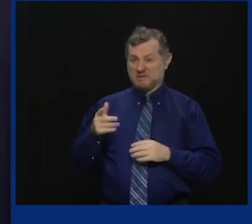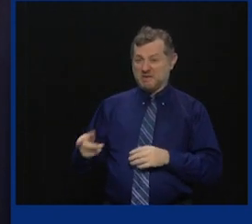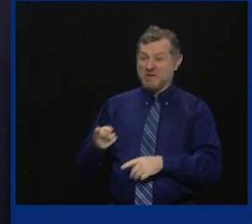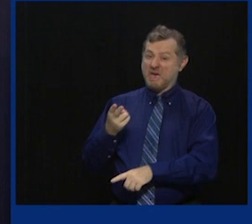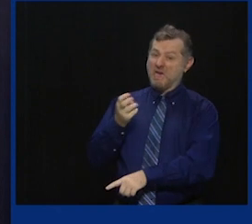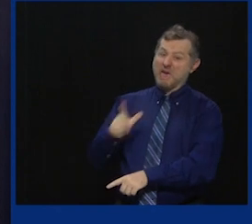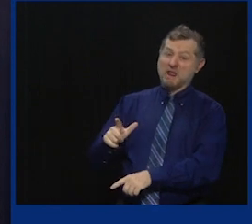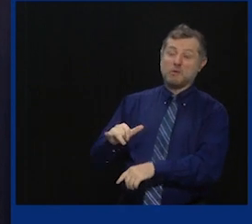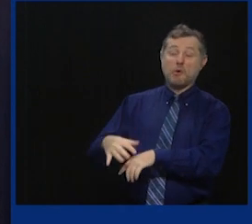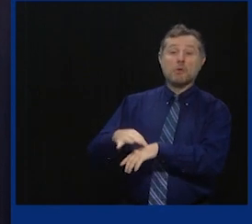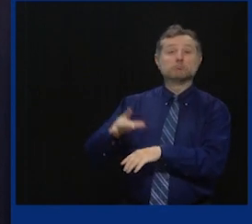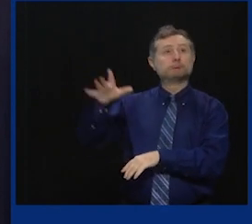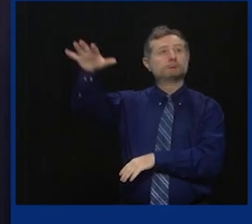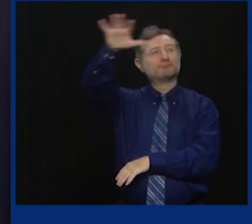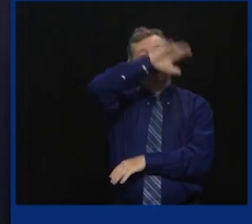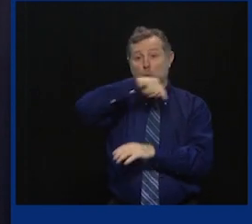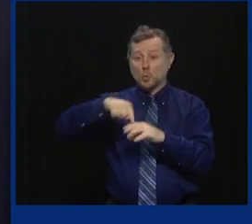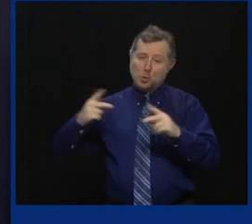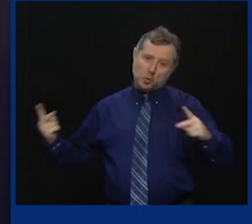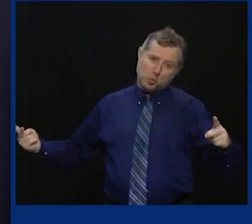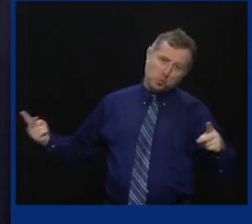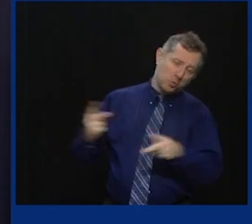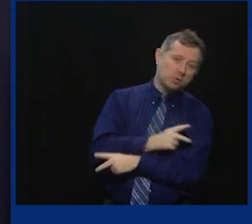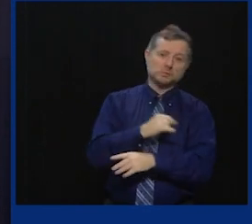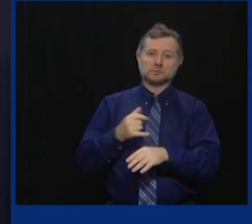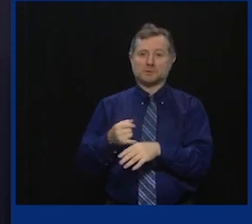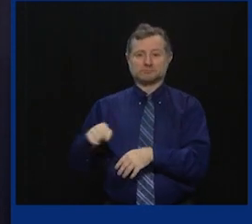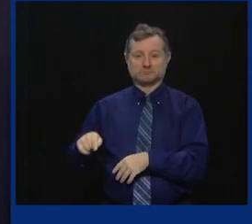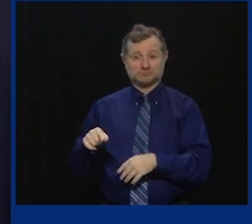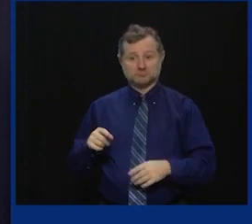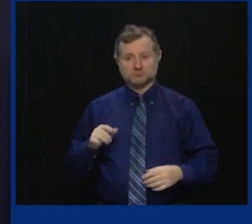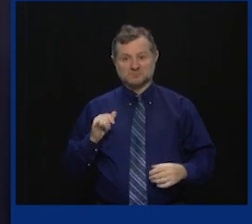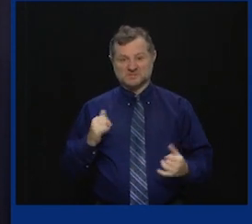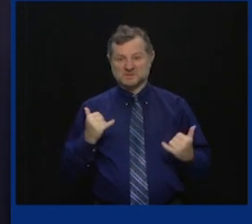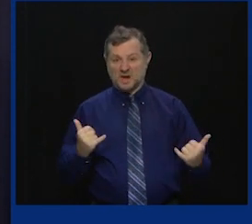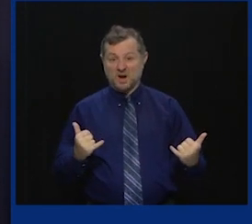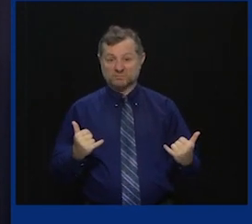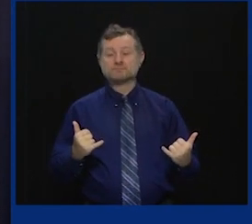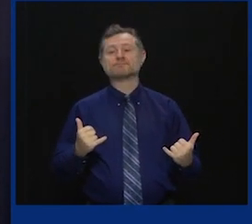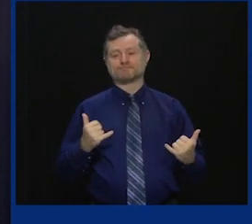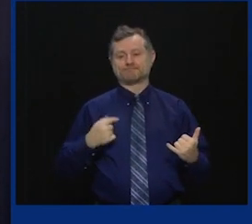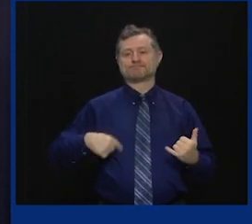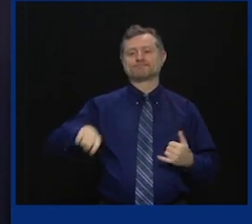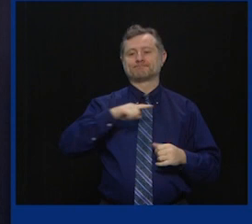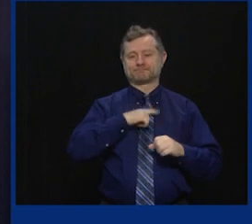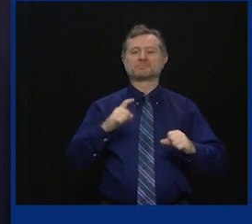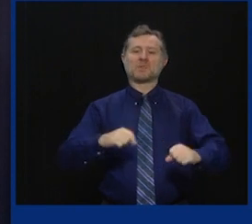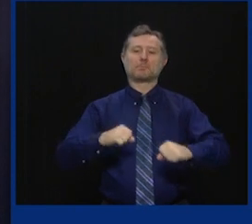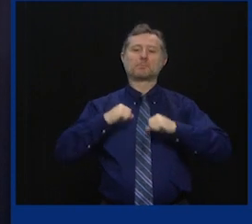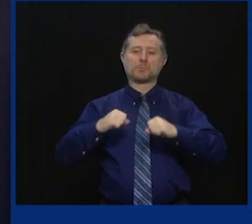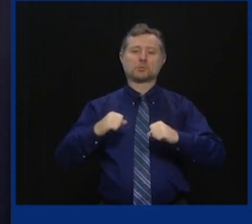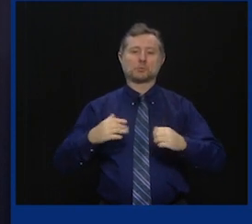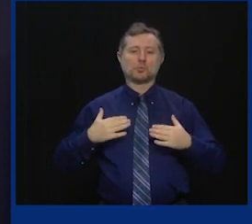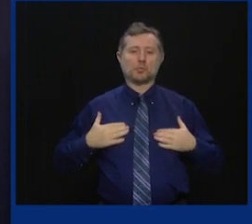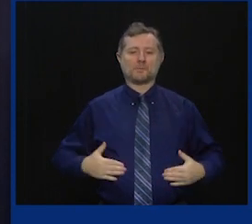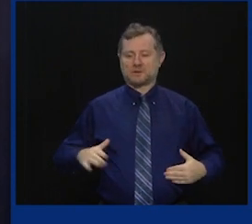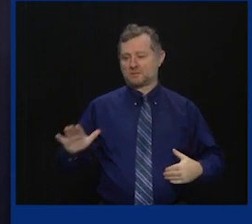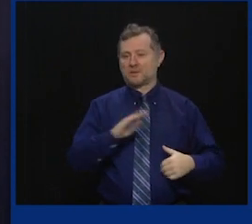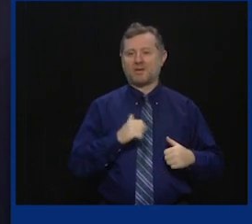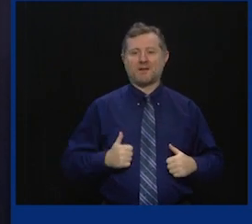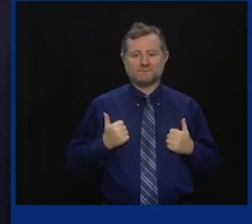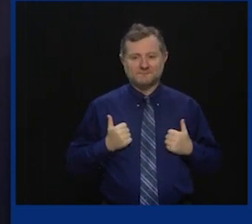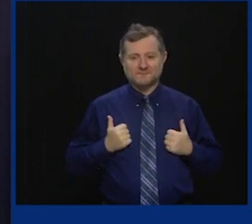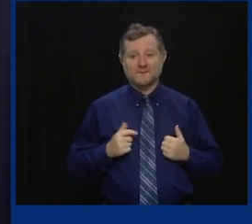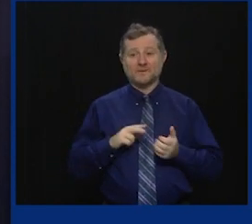And I also believe that what today is about is protecting human life, the lives of the people who are